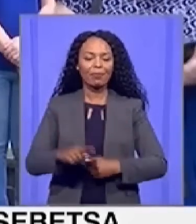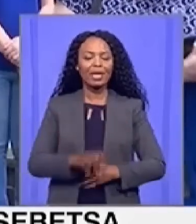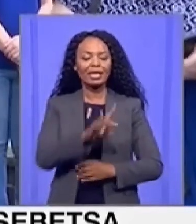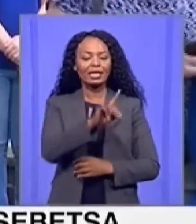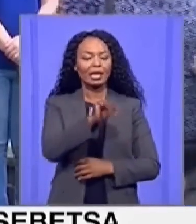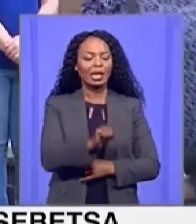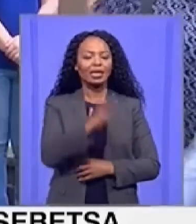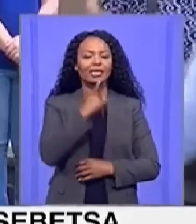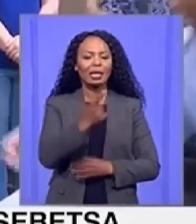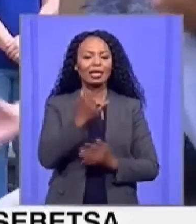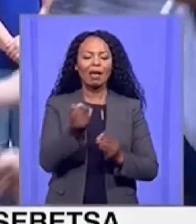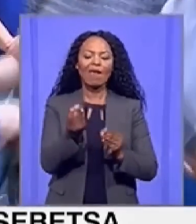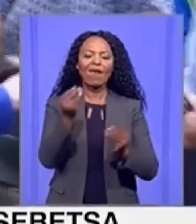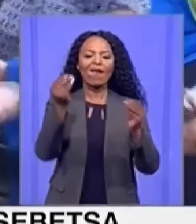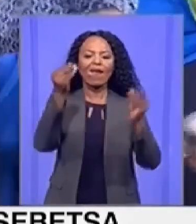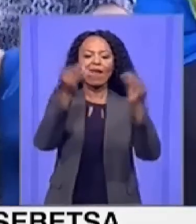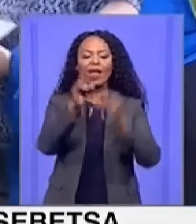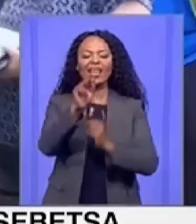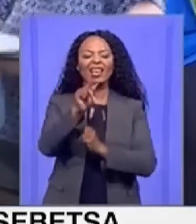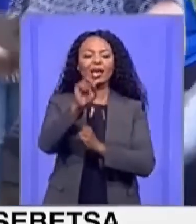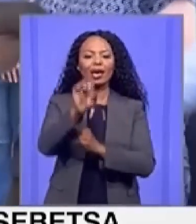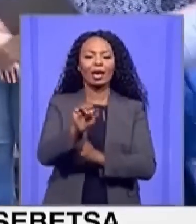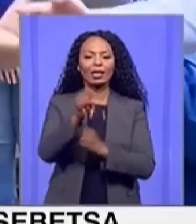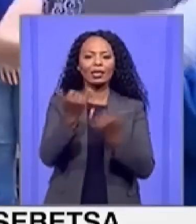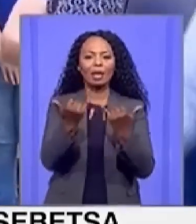ya ho nyollwa ha ditifiso tsa motlakase ka diperesente tse